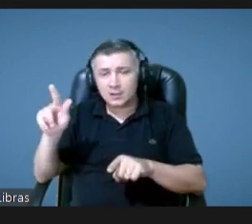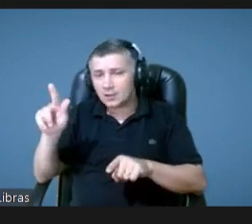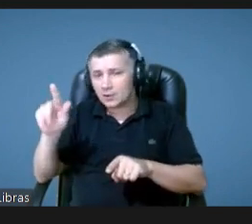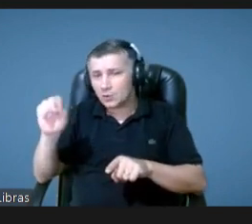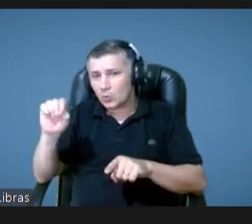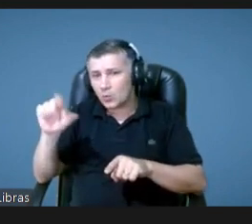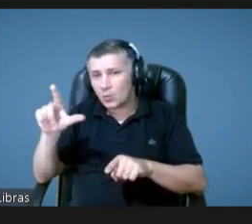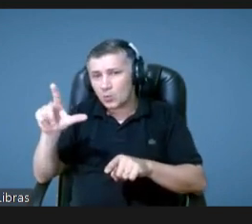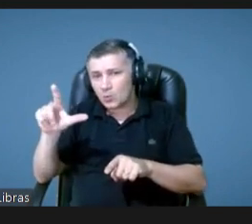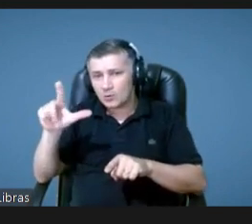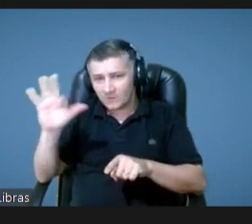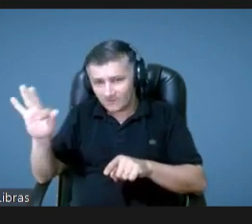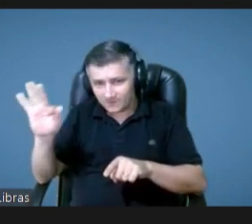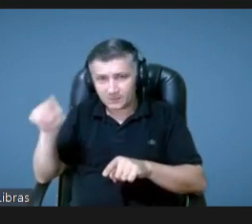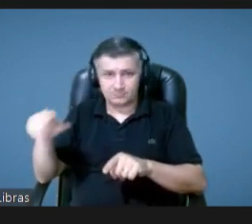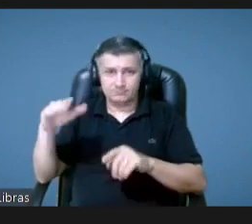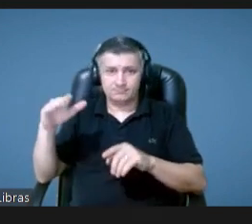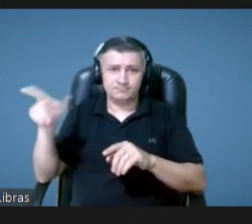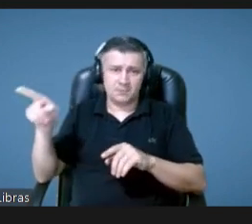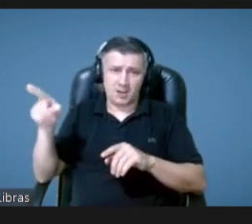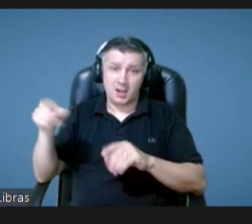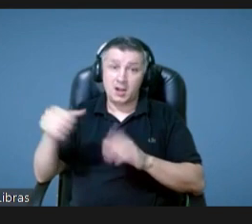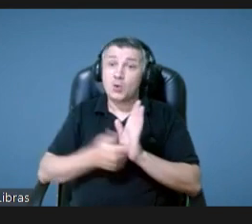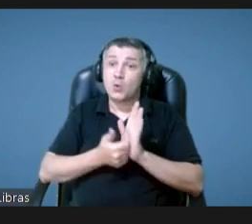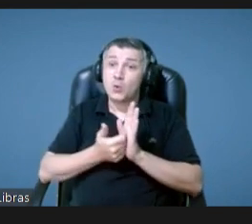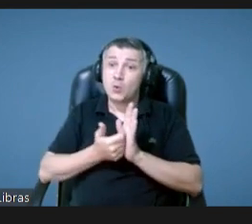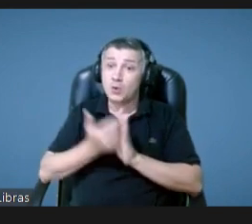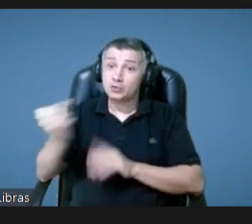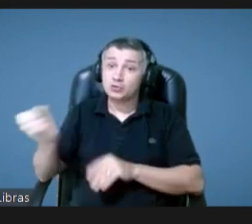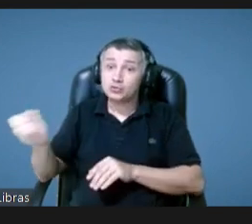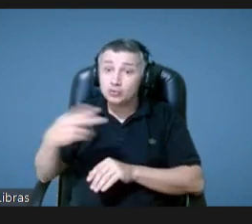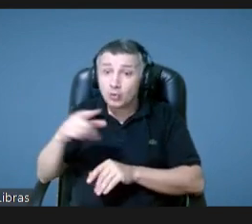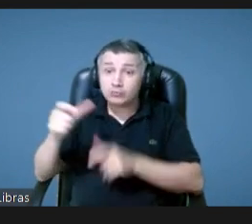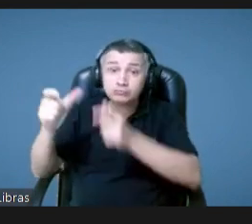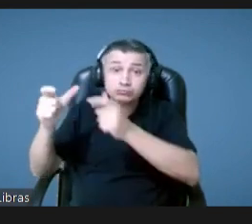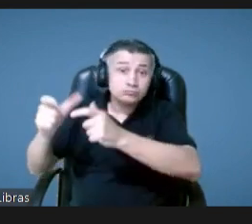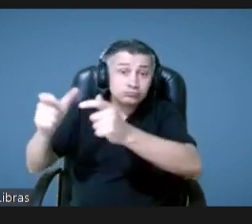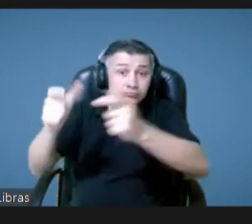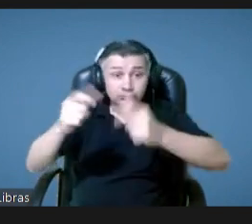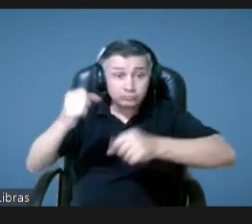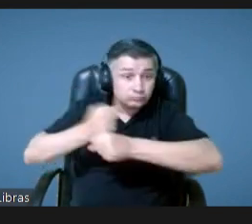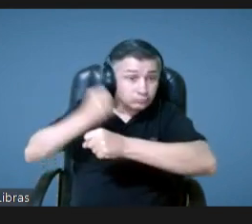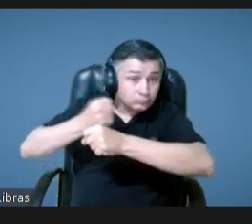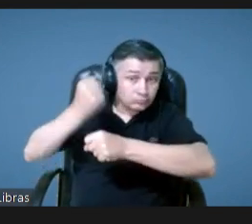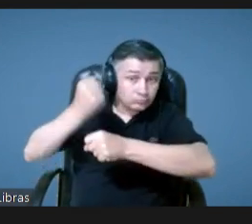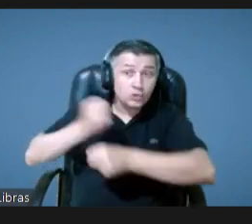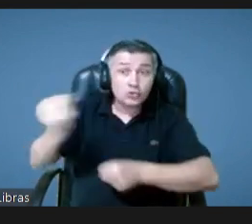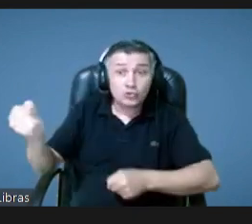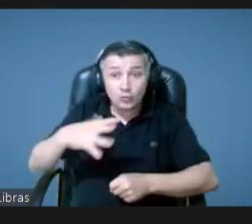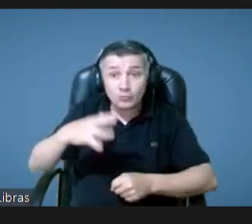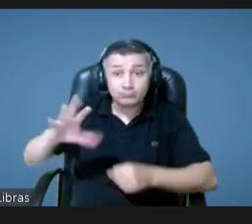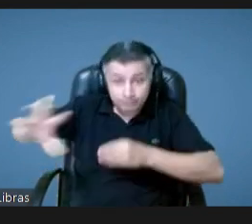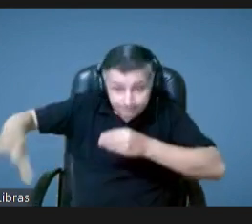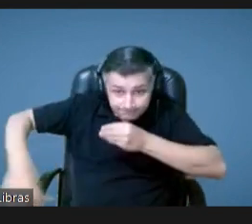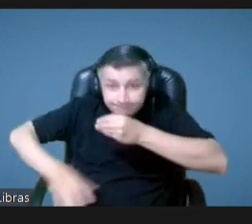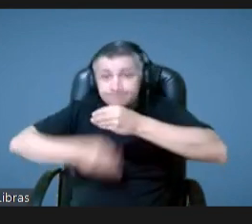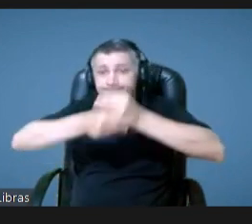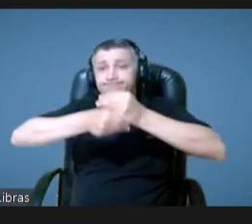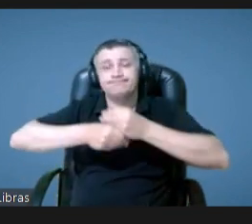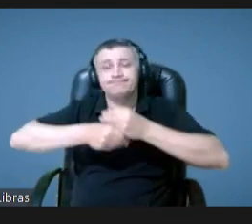residences. And this is a business unit, or rather, this is a number of new